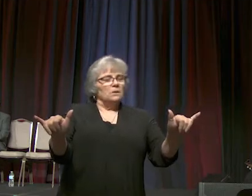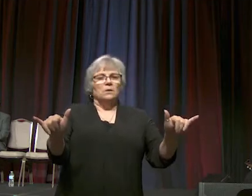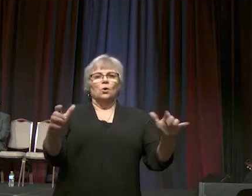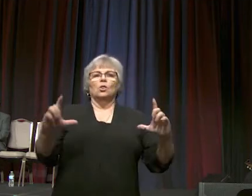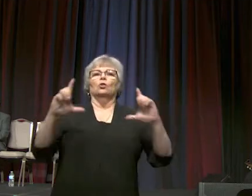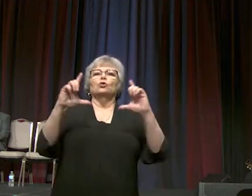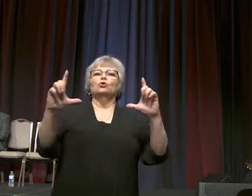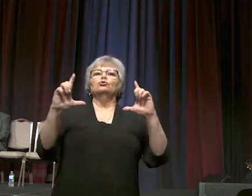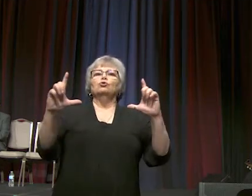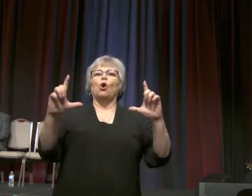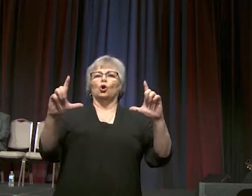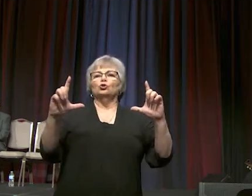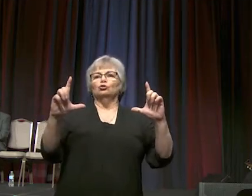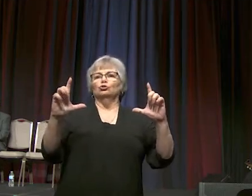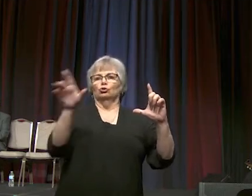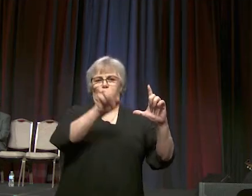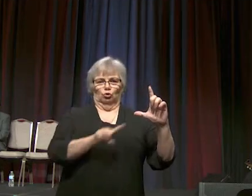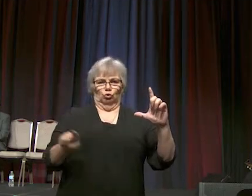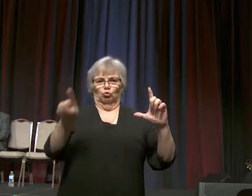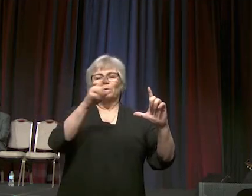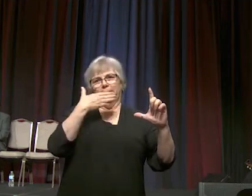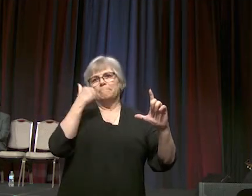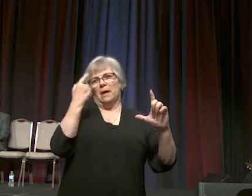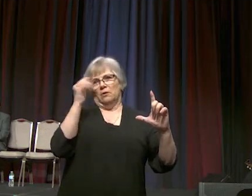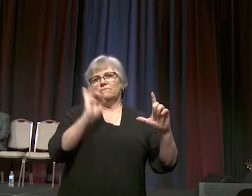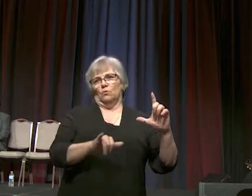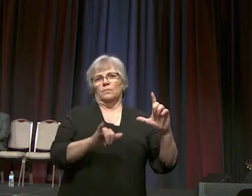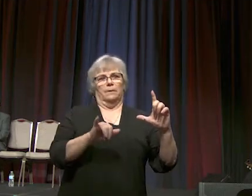larger screen size is better for this purpose.